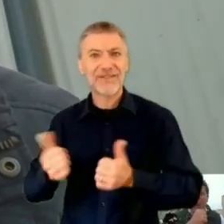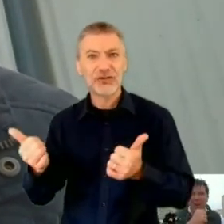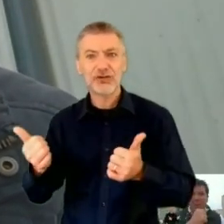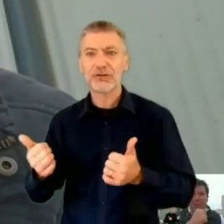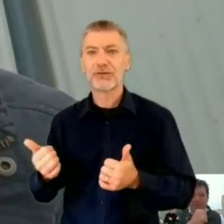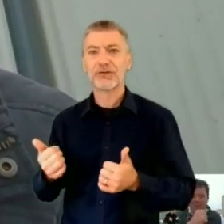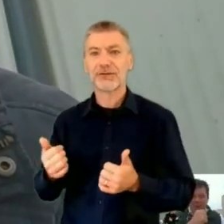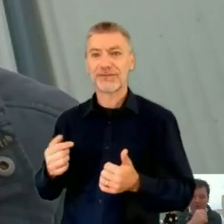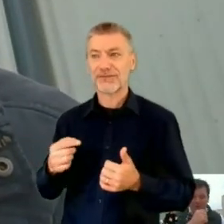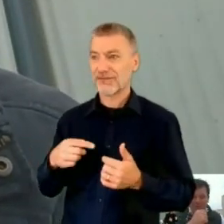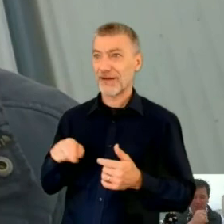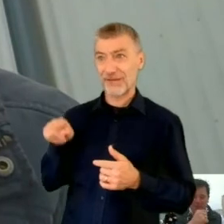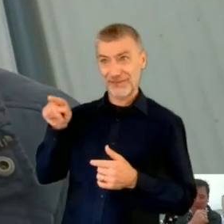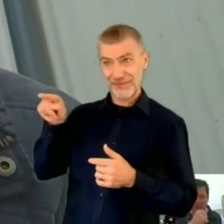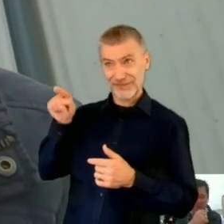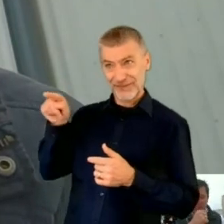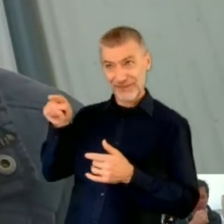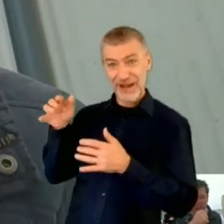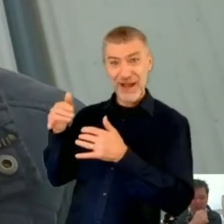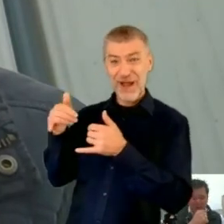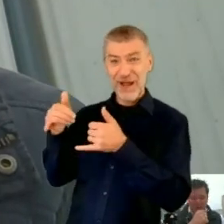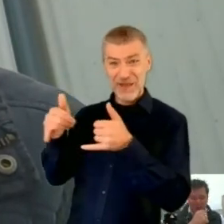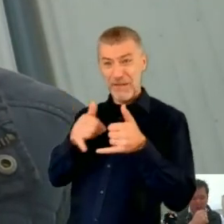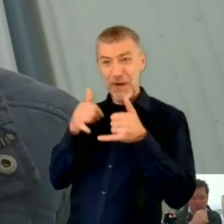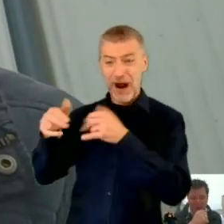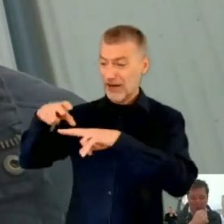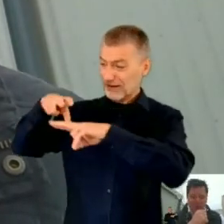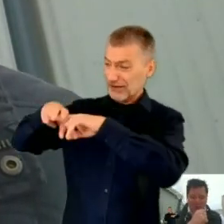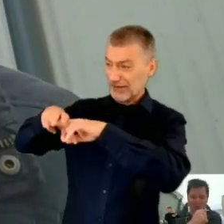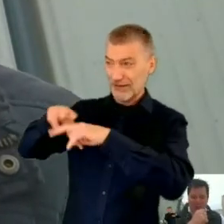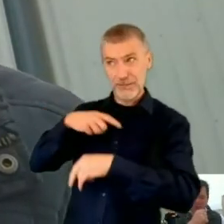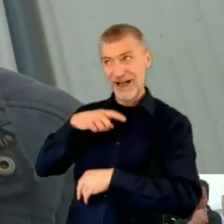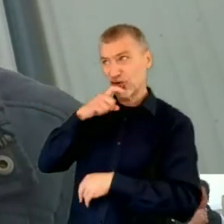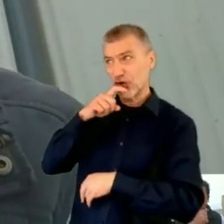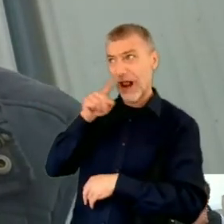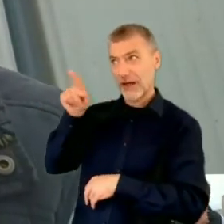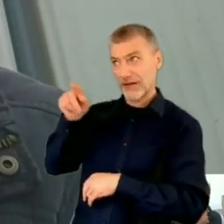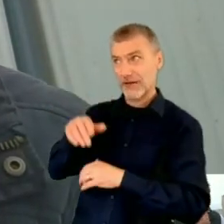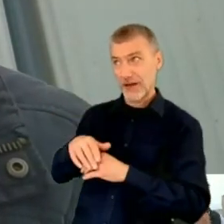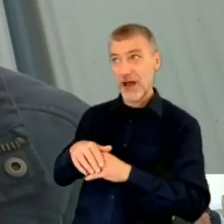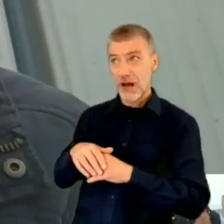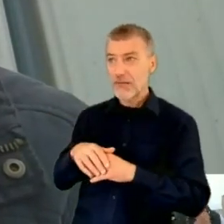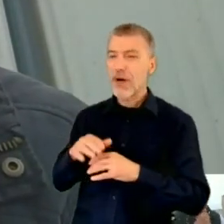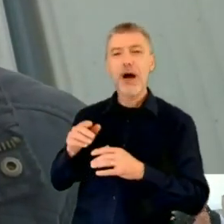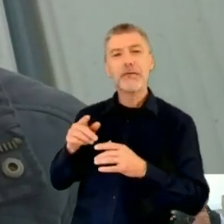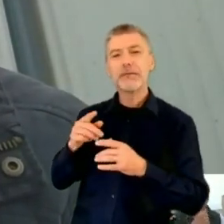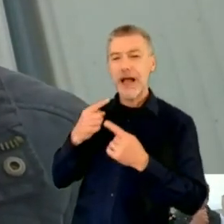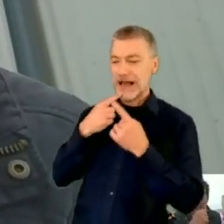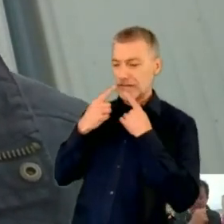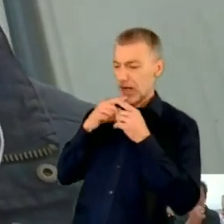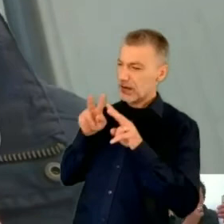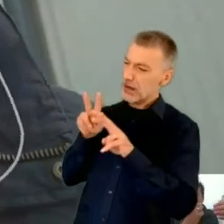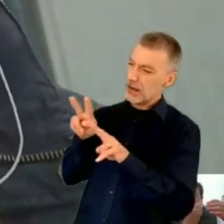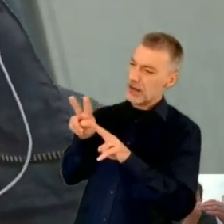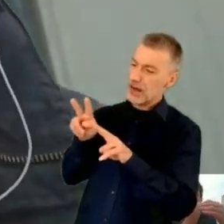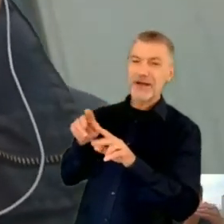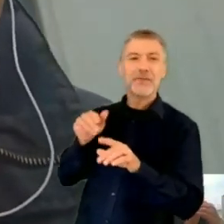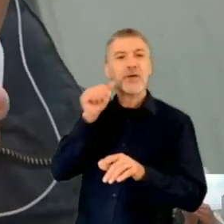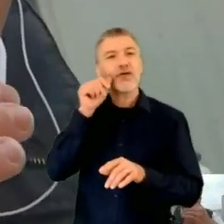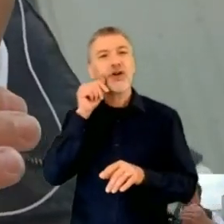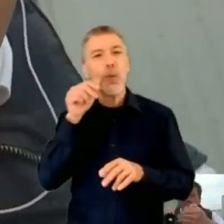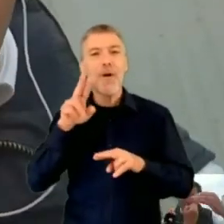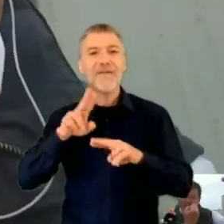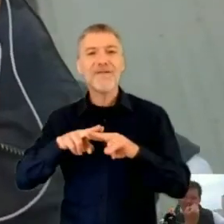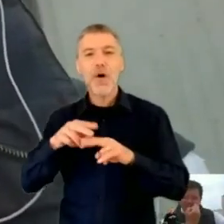of the pilots getting to go inside and fly it, but we're the sort of there with them all the way through. It's very much like Formula One, where you have the